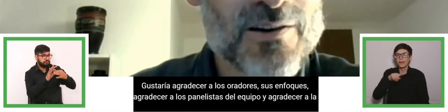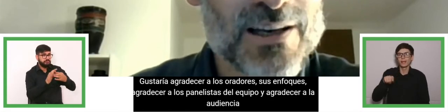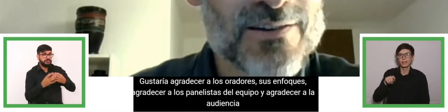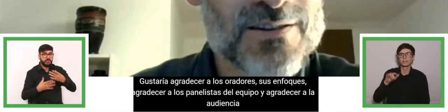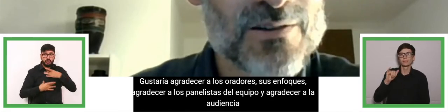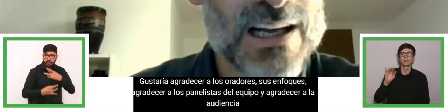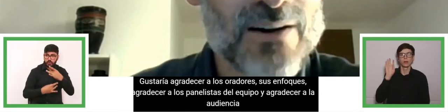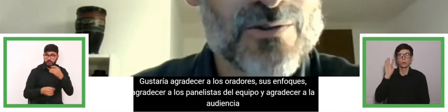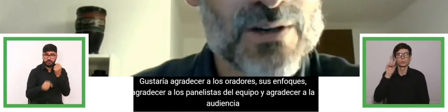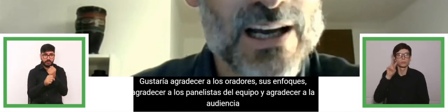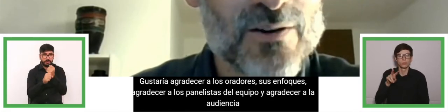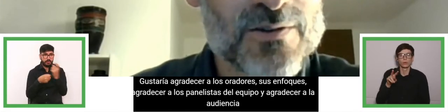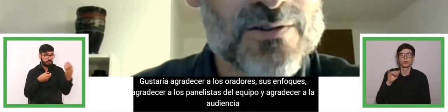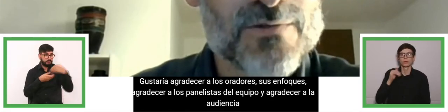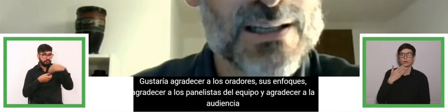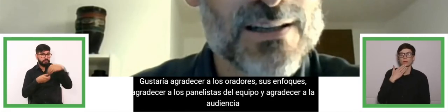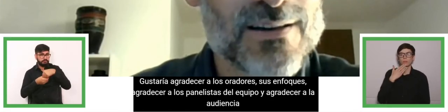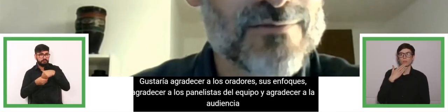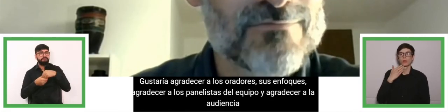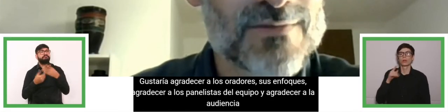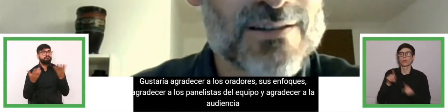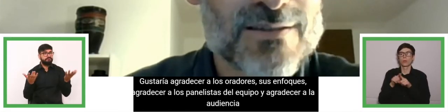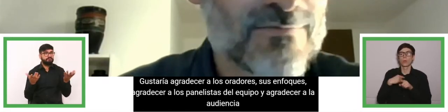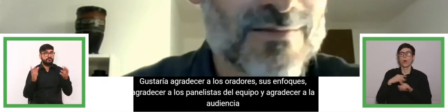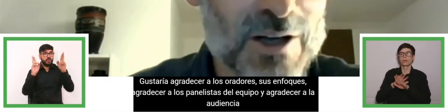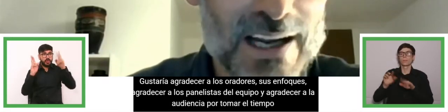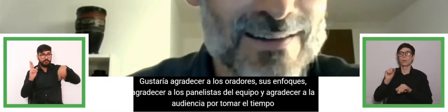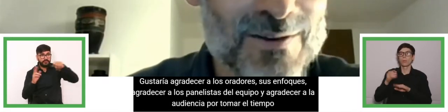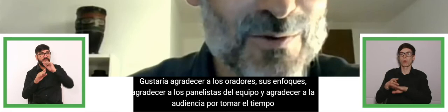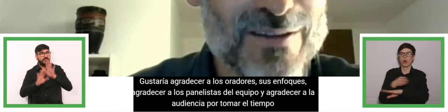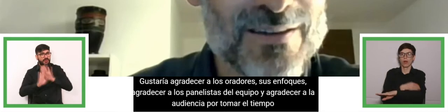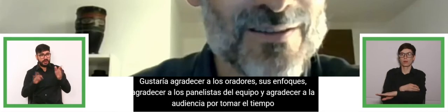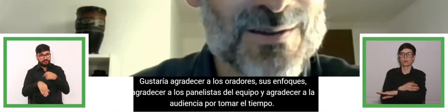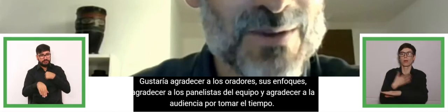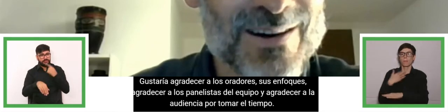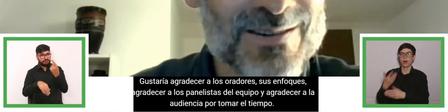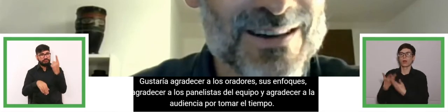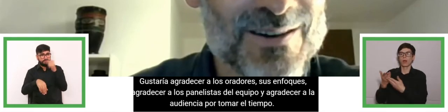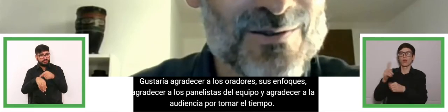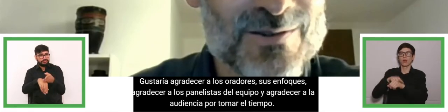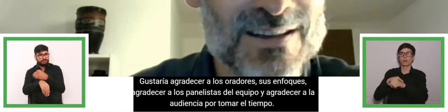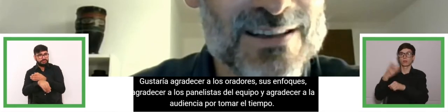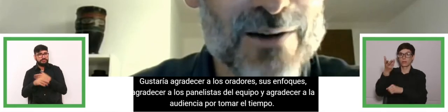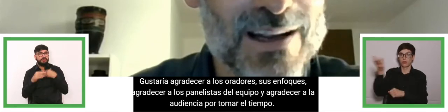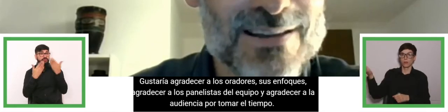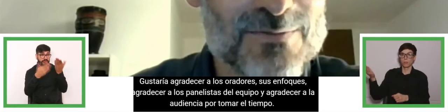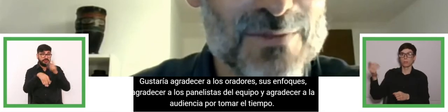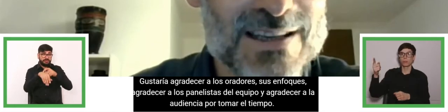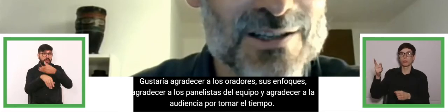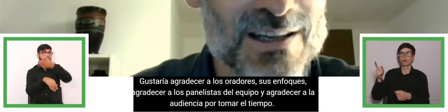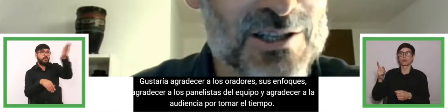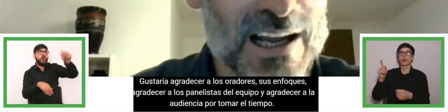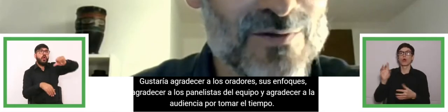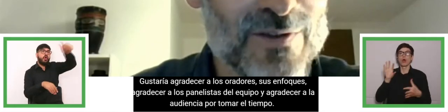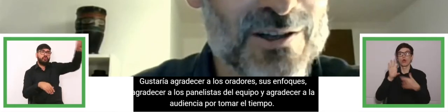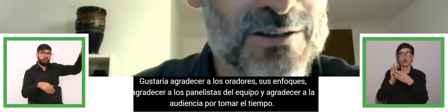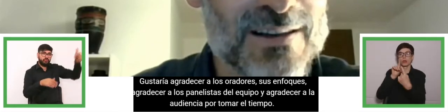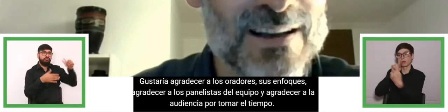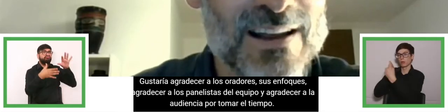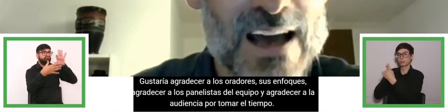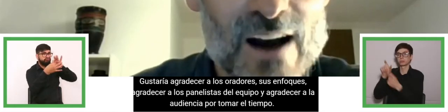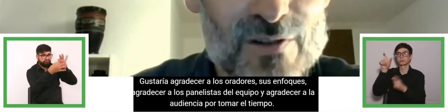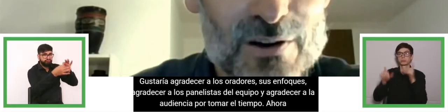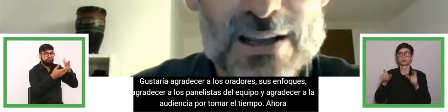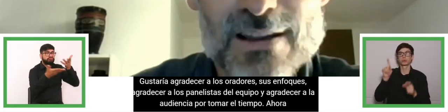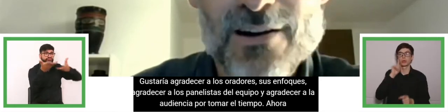10 minutes earlier to allow you now to really just connect with the speakers, use the direct messaging chat